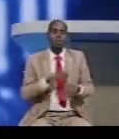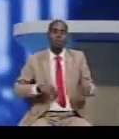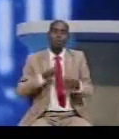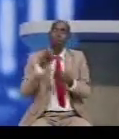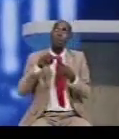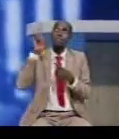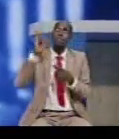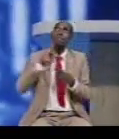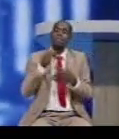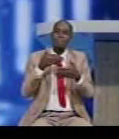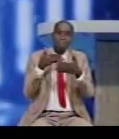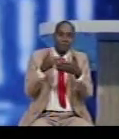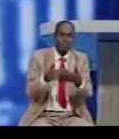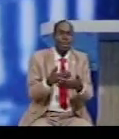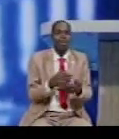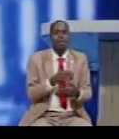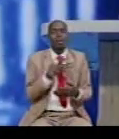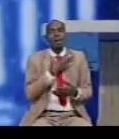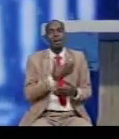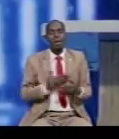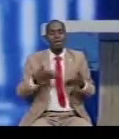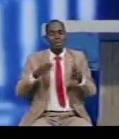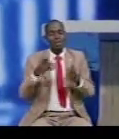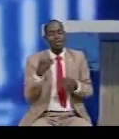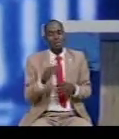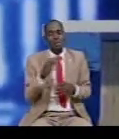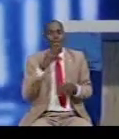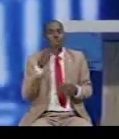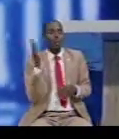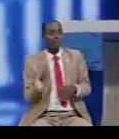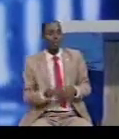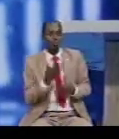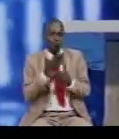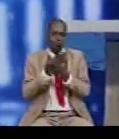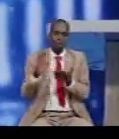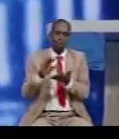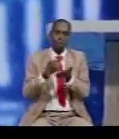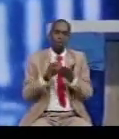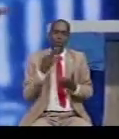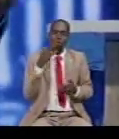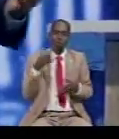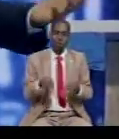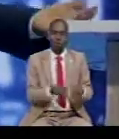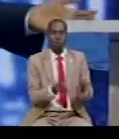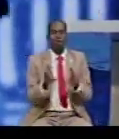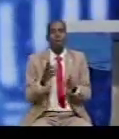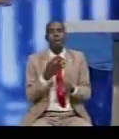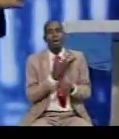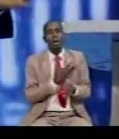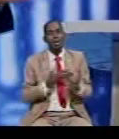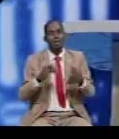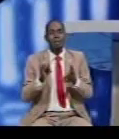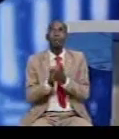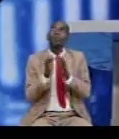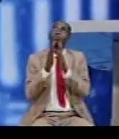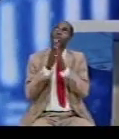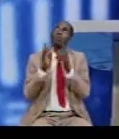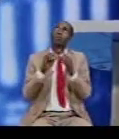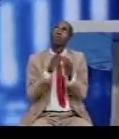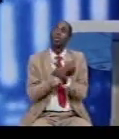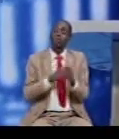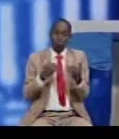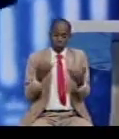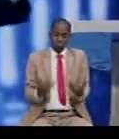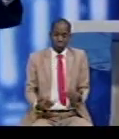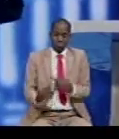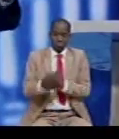Let the wicked forsake his way and your righteous man his thoughts, and let him call upon the Lord. For God, today, the day of